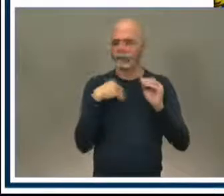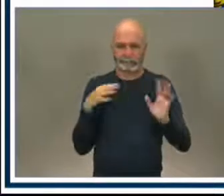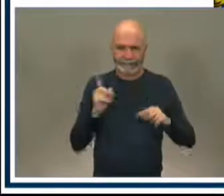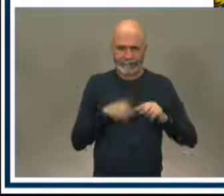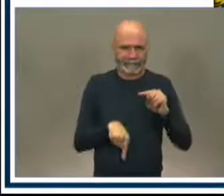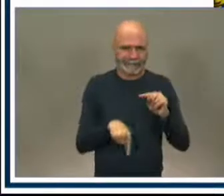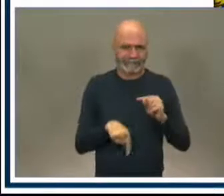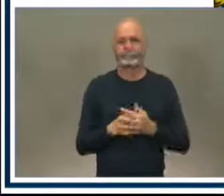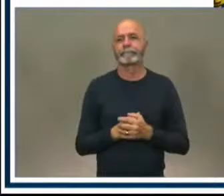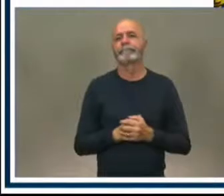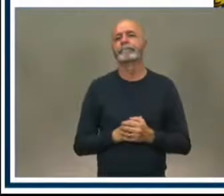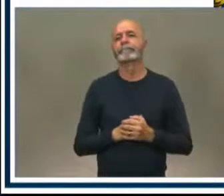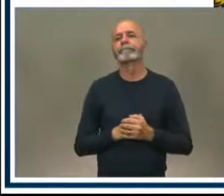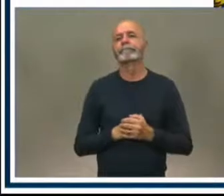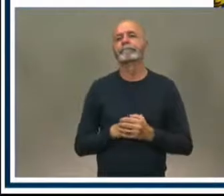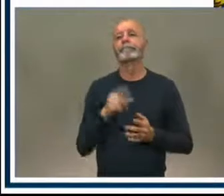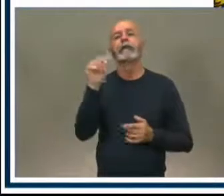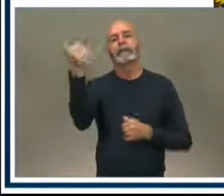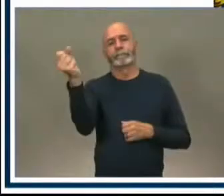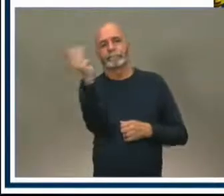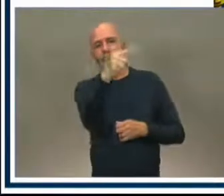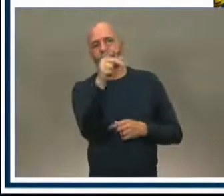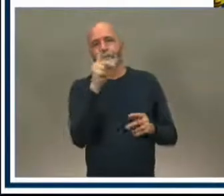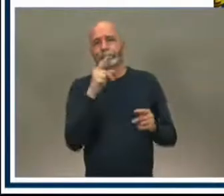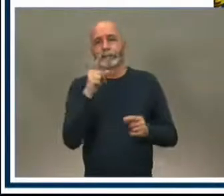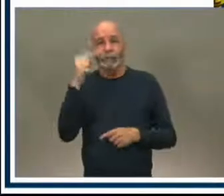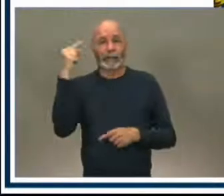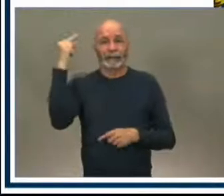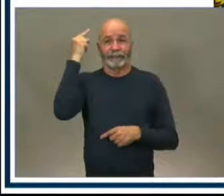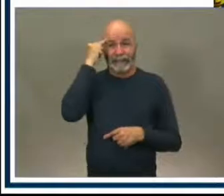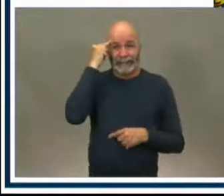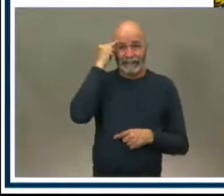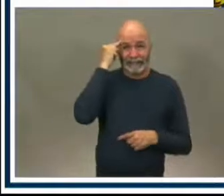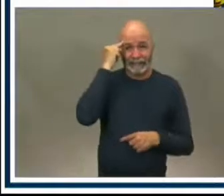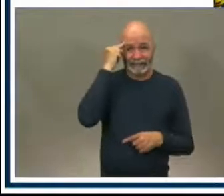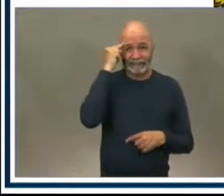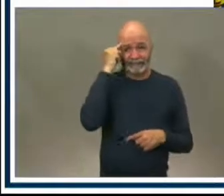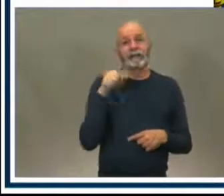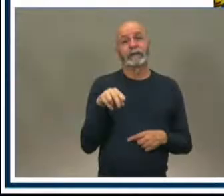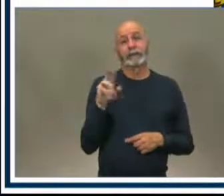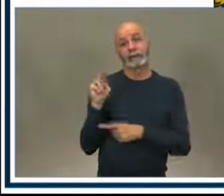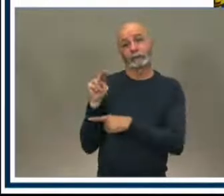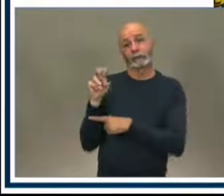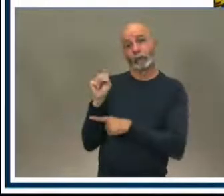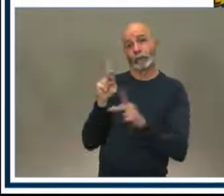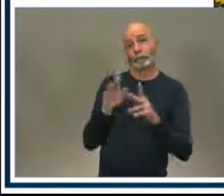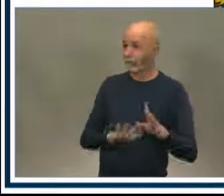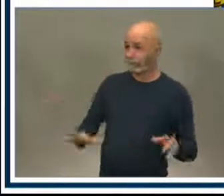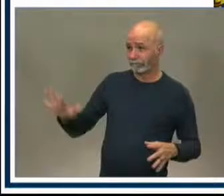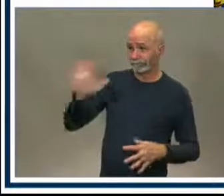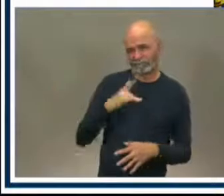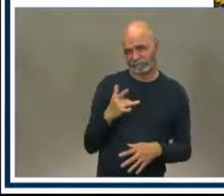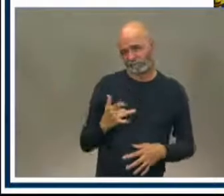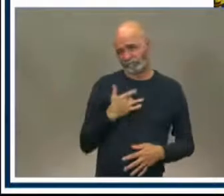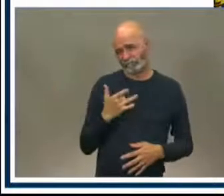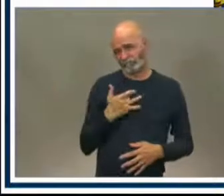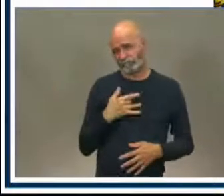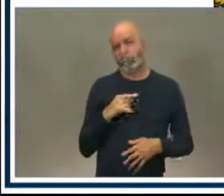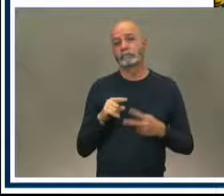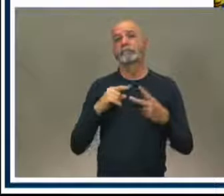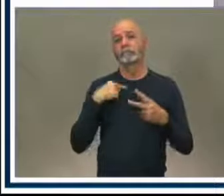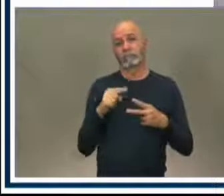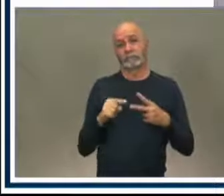back down on this vaccine mandate if it believes it might jeopardize healthcare? No, I